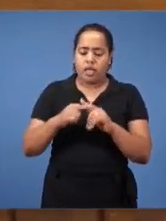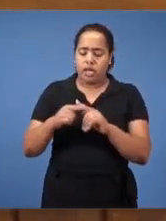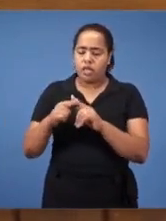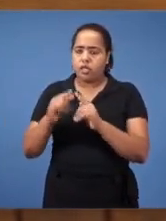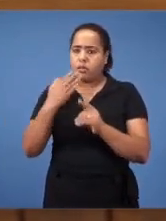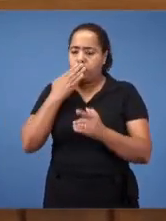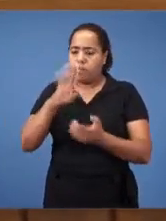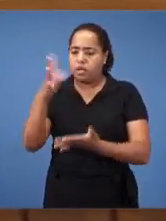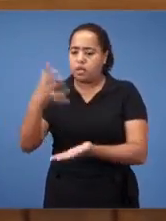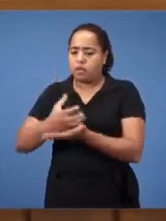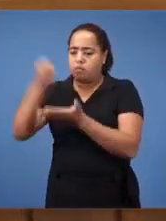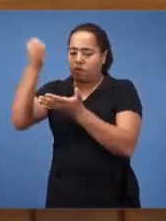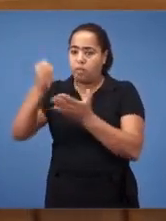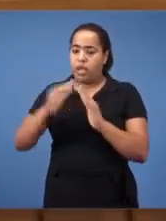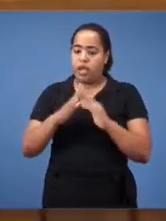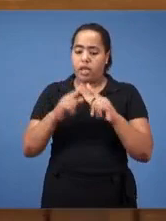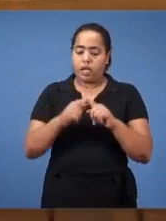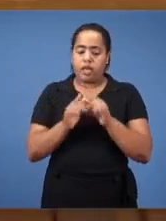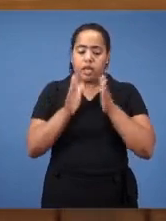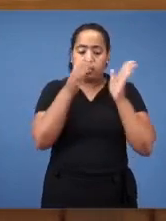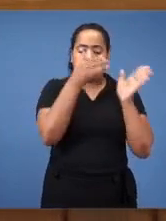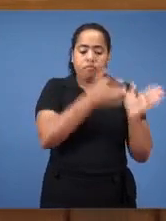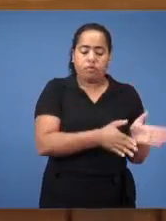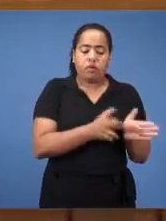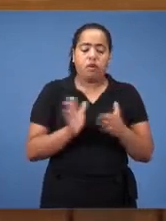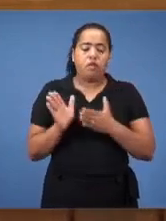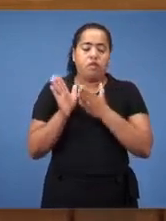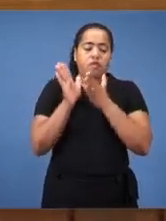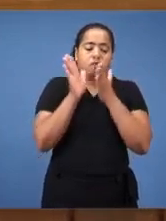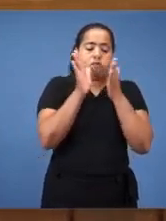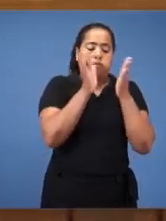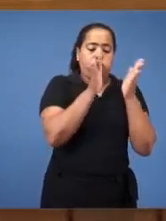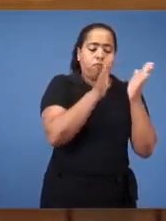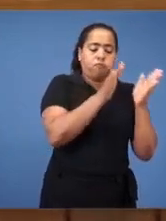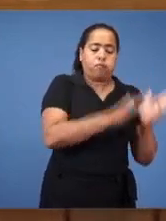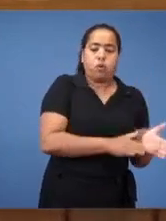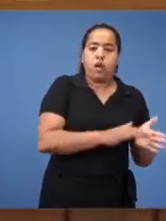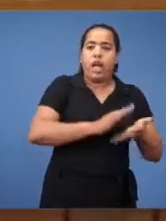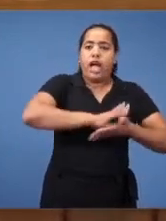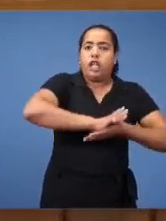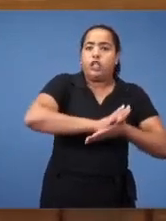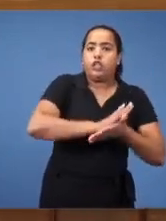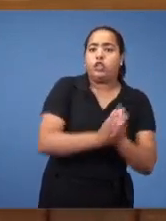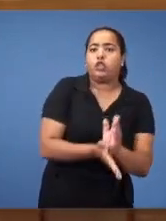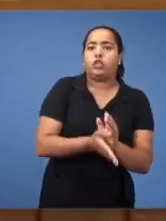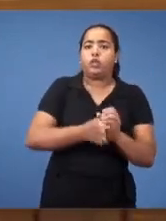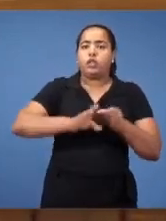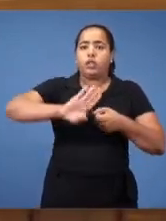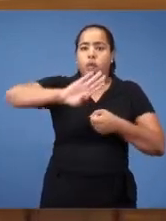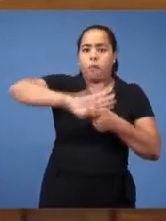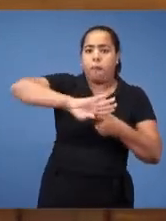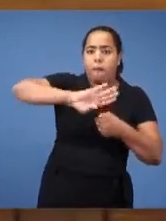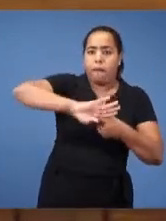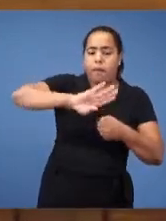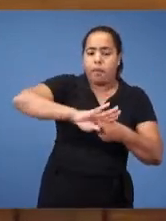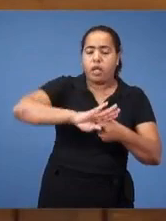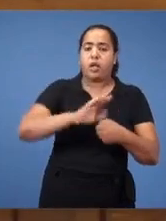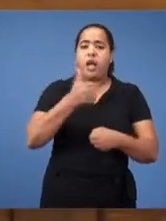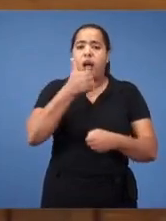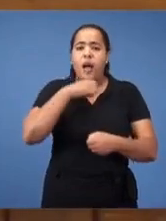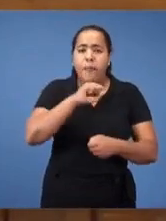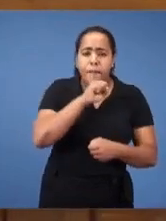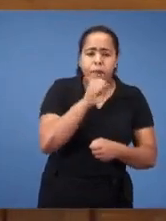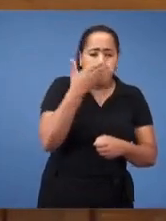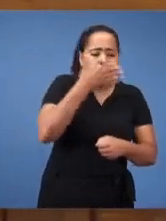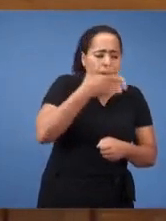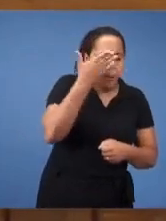The church of promises, rapture. The unfaithful church, the fall of Babylon. The mother